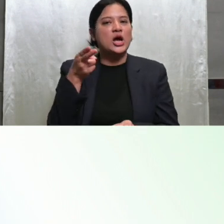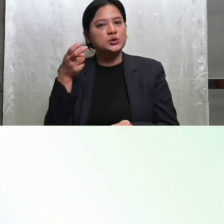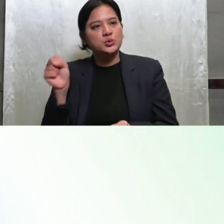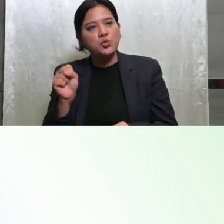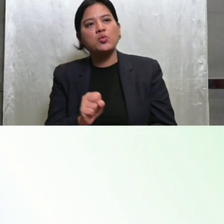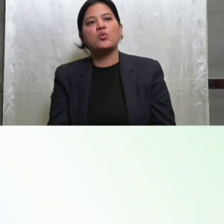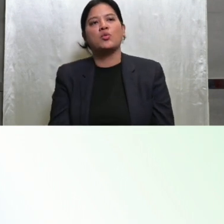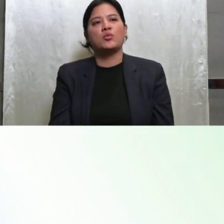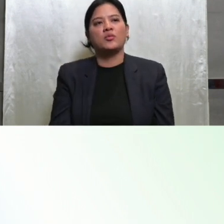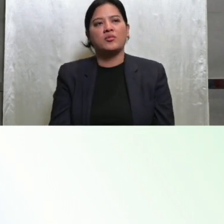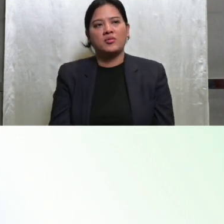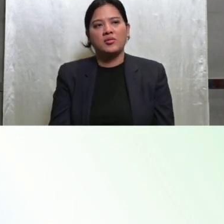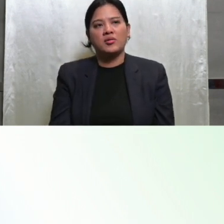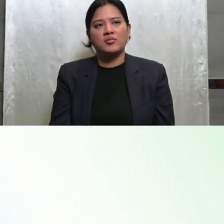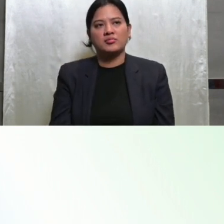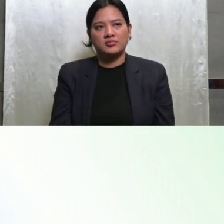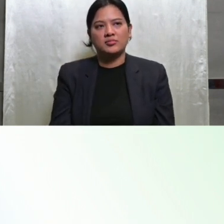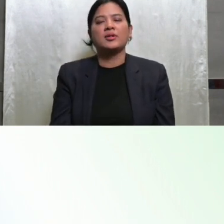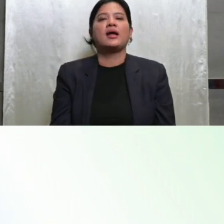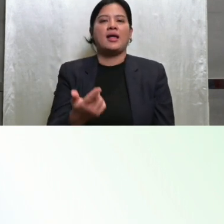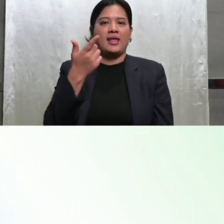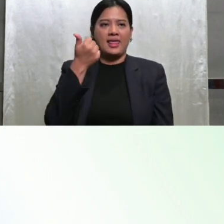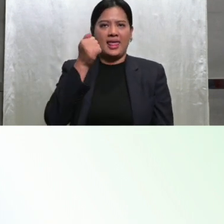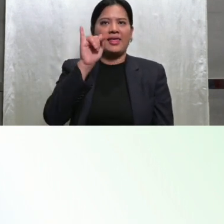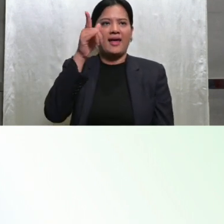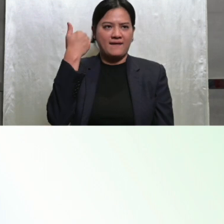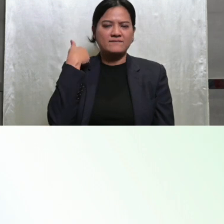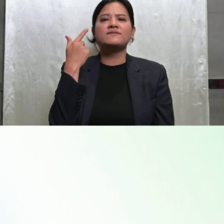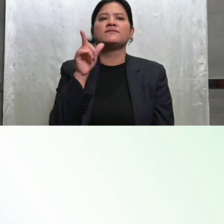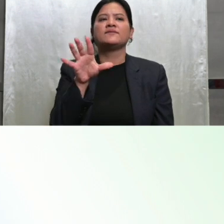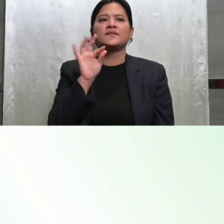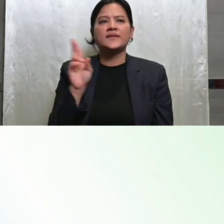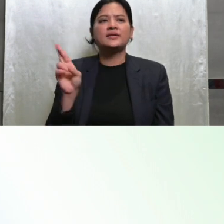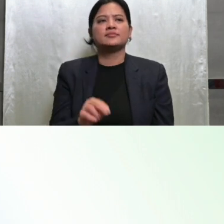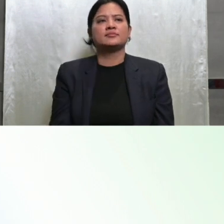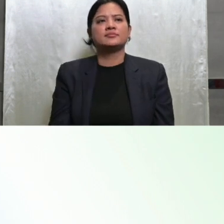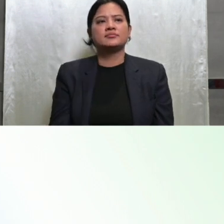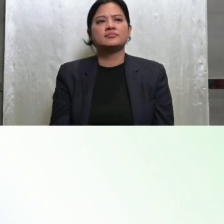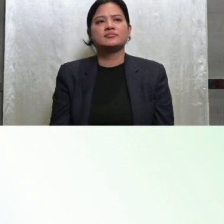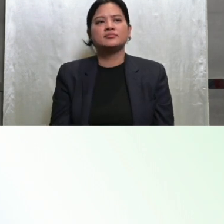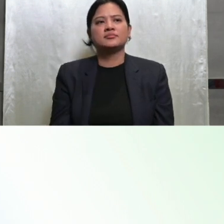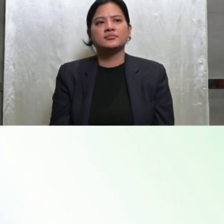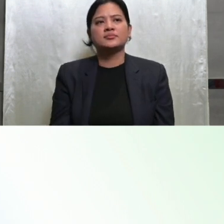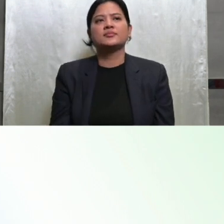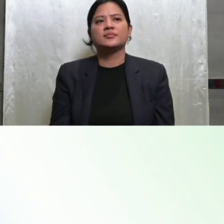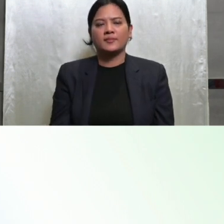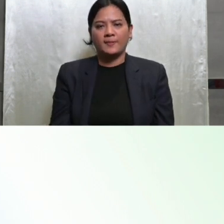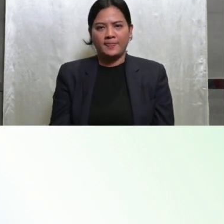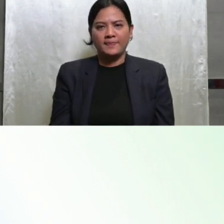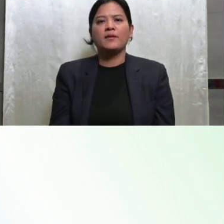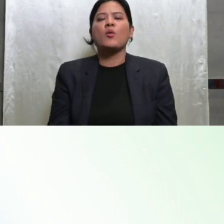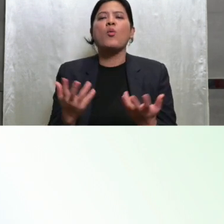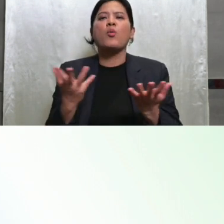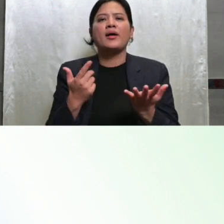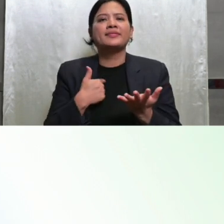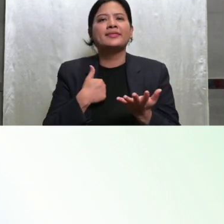in technology. But beyond that, we do have deeper level insights assessment for